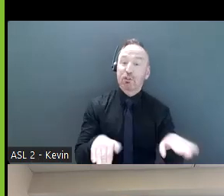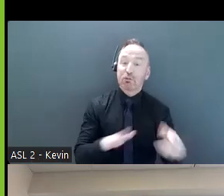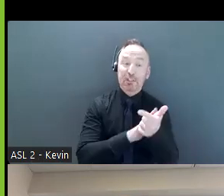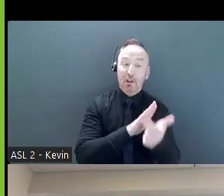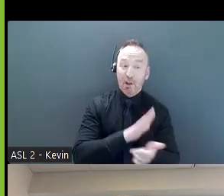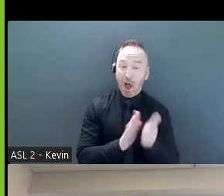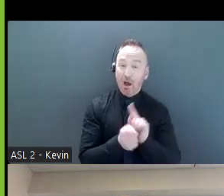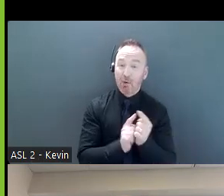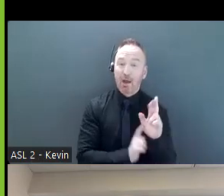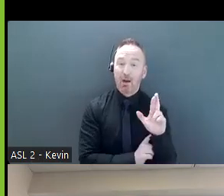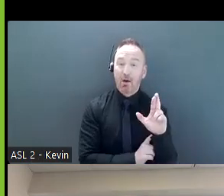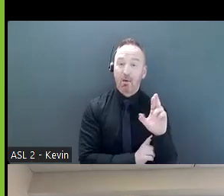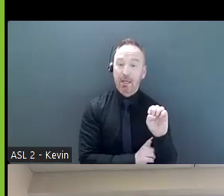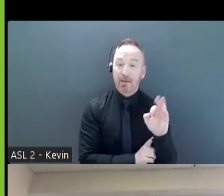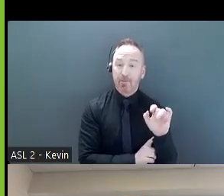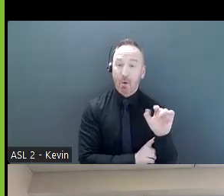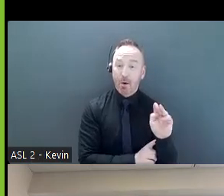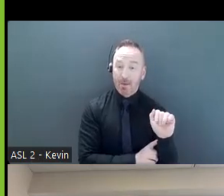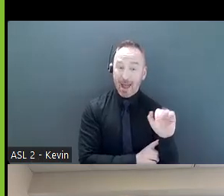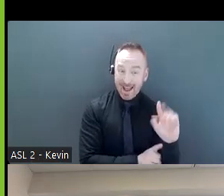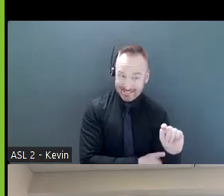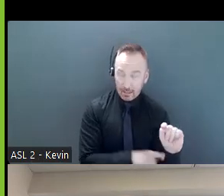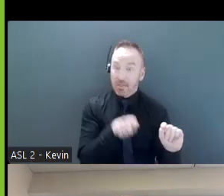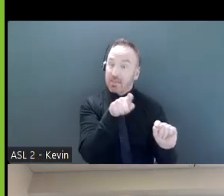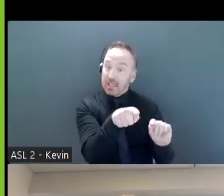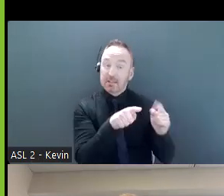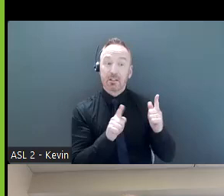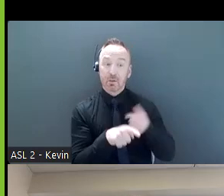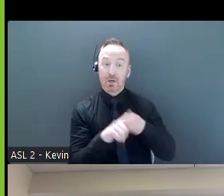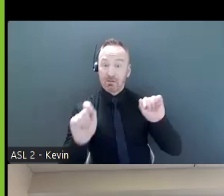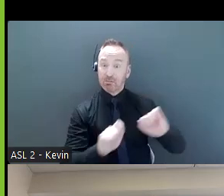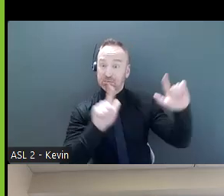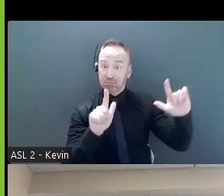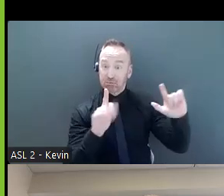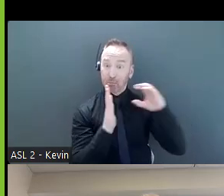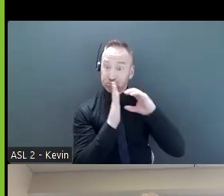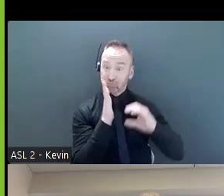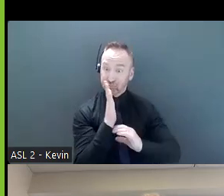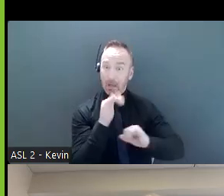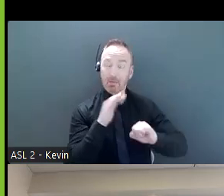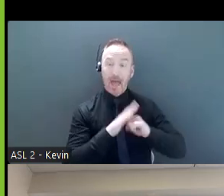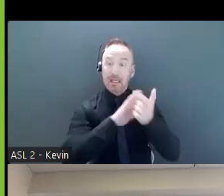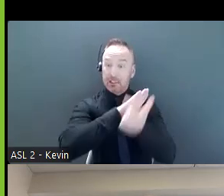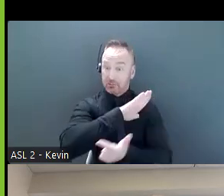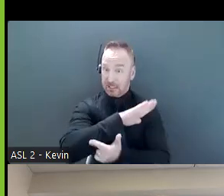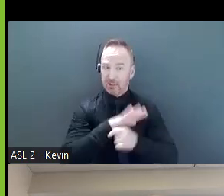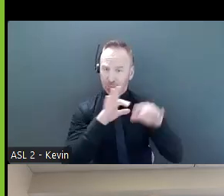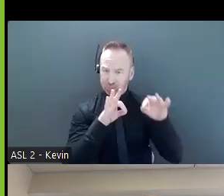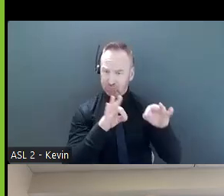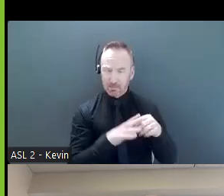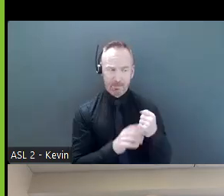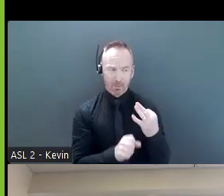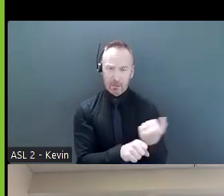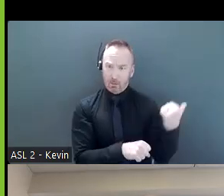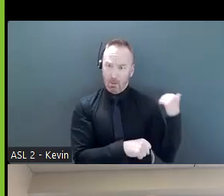is the Children's Law Reform Act. This is where some amendments were made a few years ago, as was said recently, not